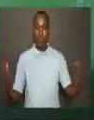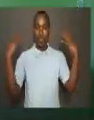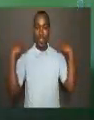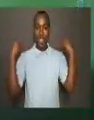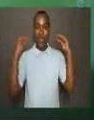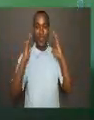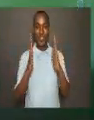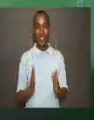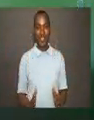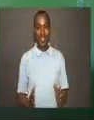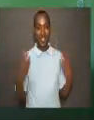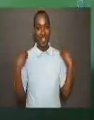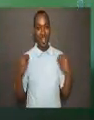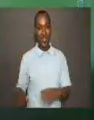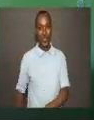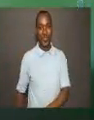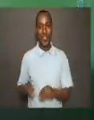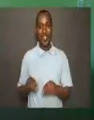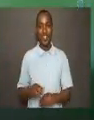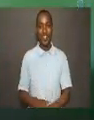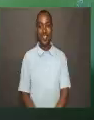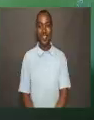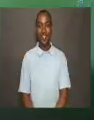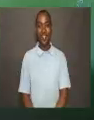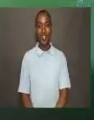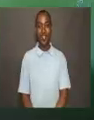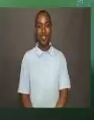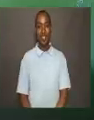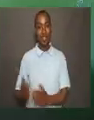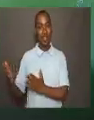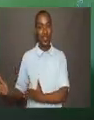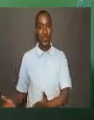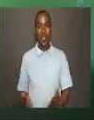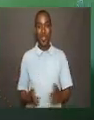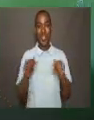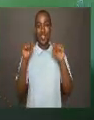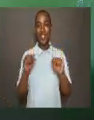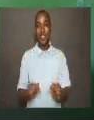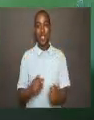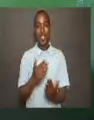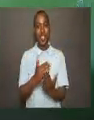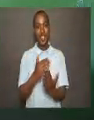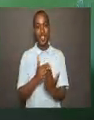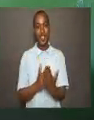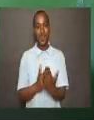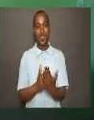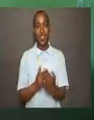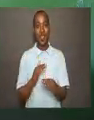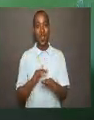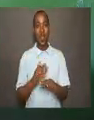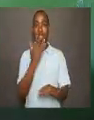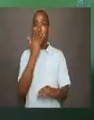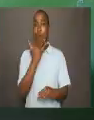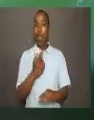Hello, teacher. Hello, students. Welcome to today's lesson on